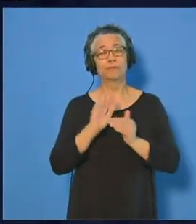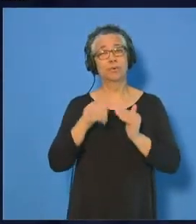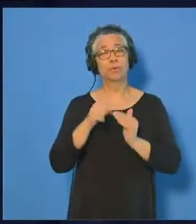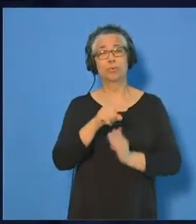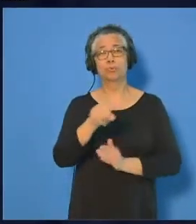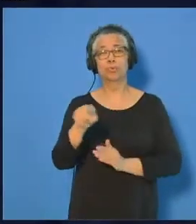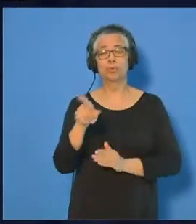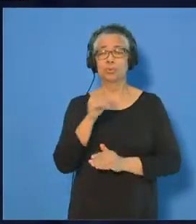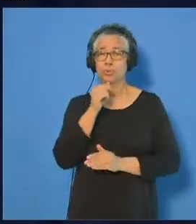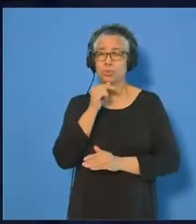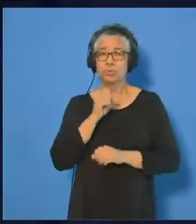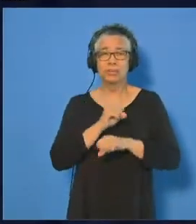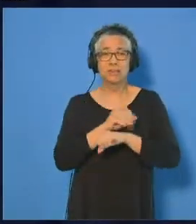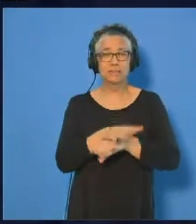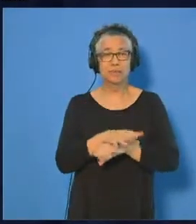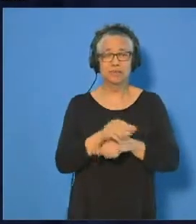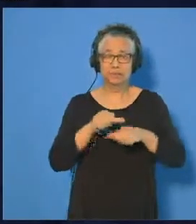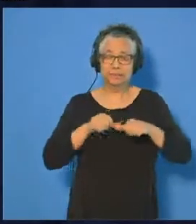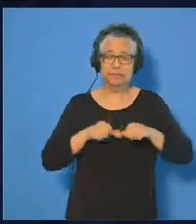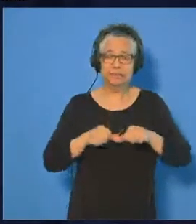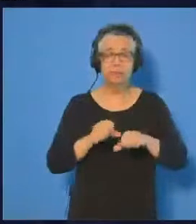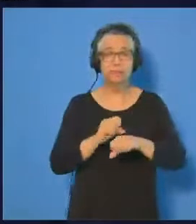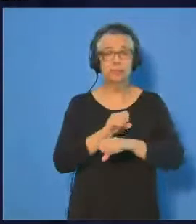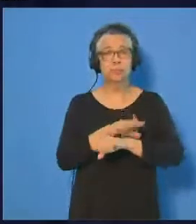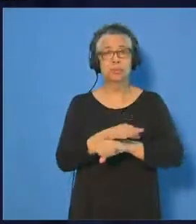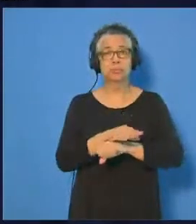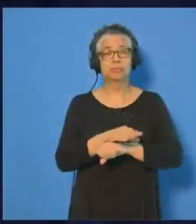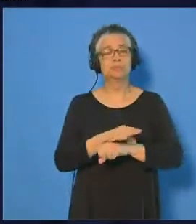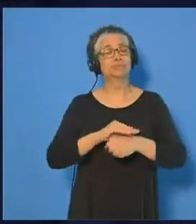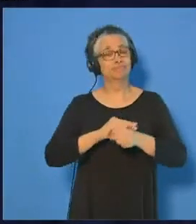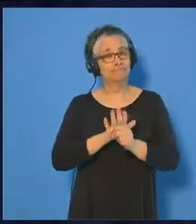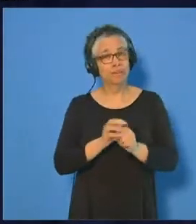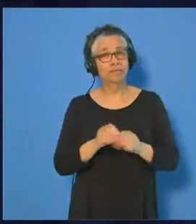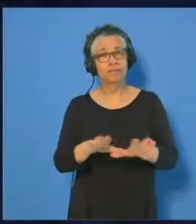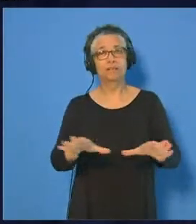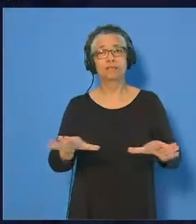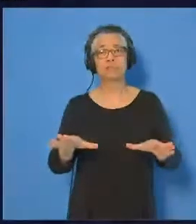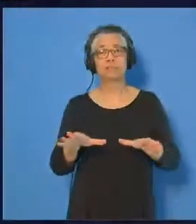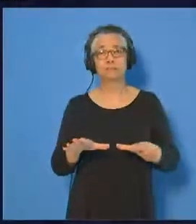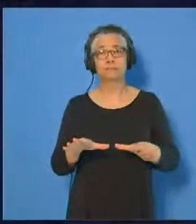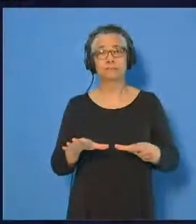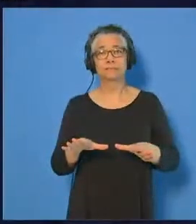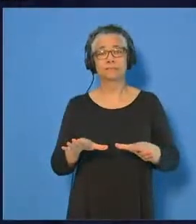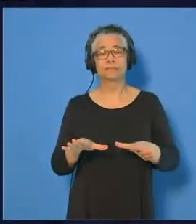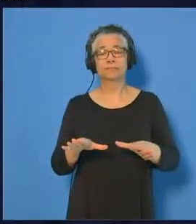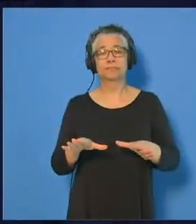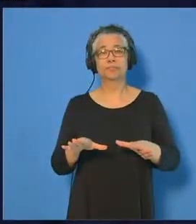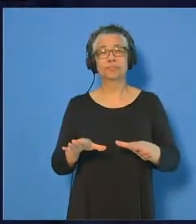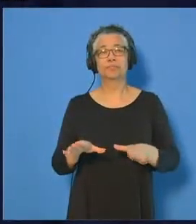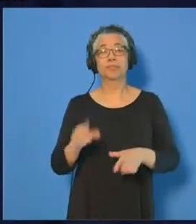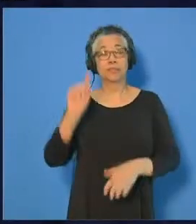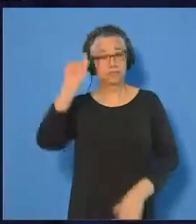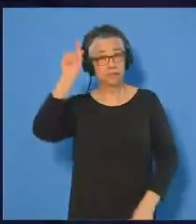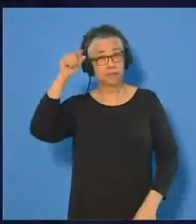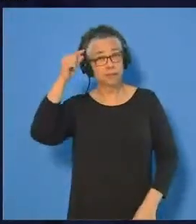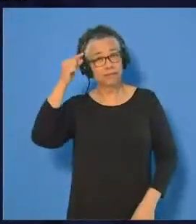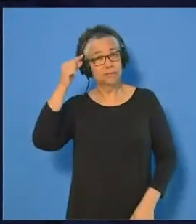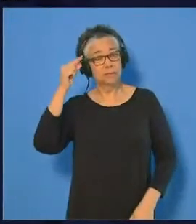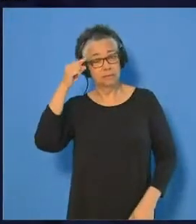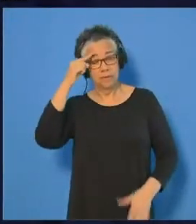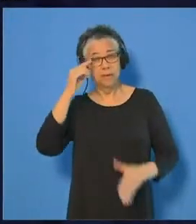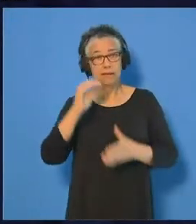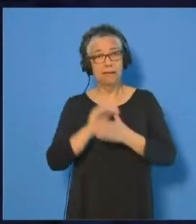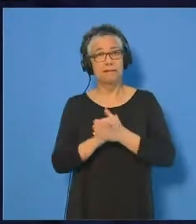been impacted and continues to be impacted by this virus. It has been the government's position that